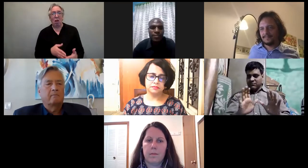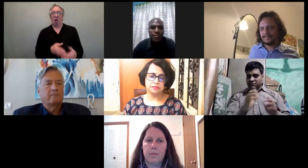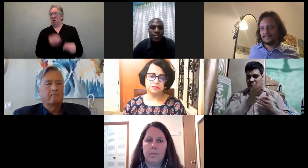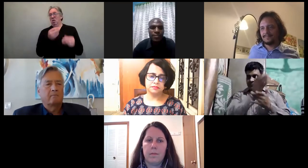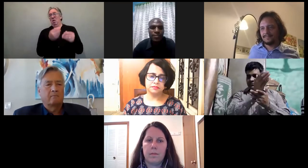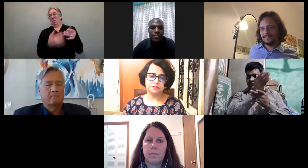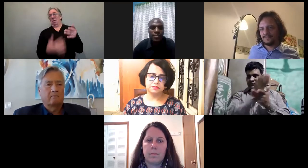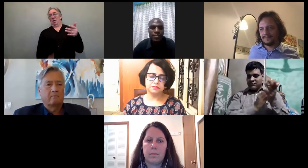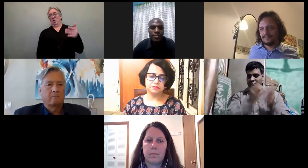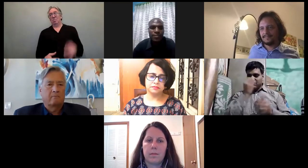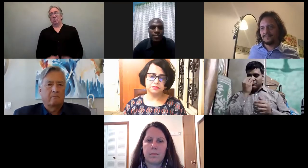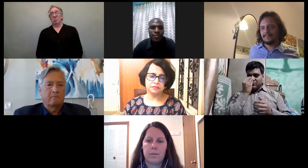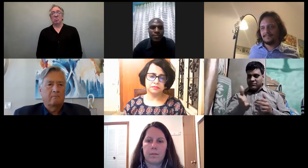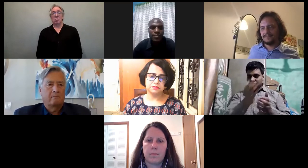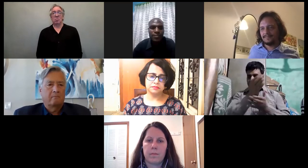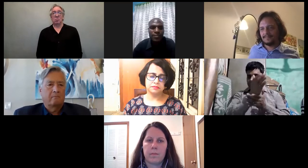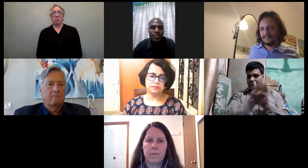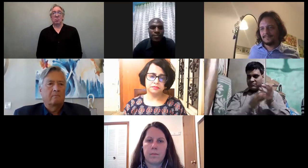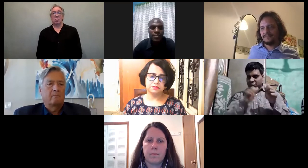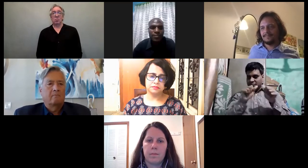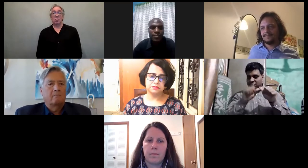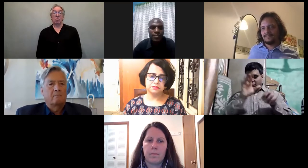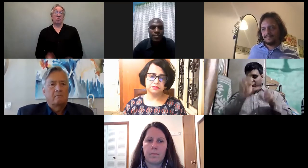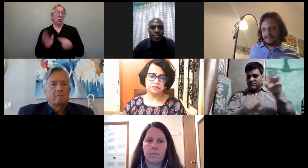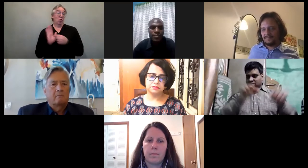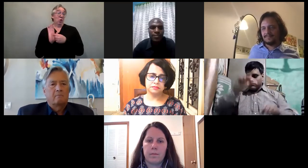So it has become very hard to travel.